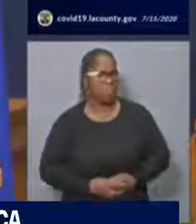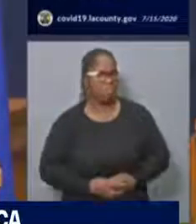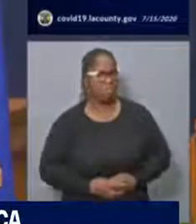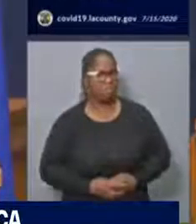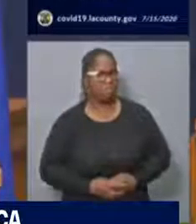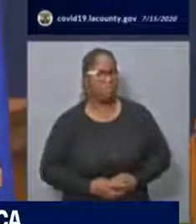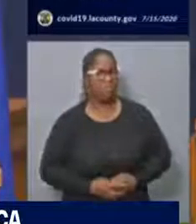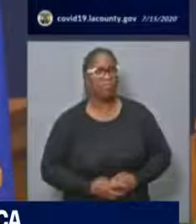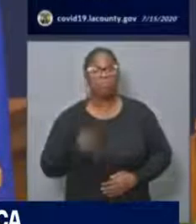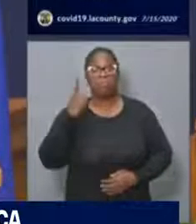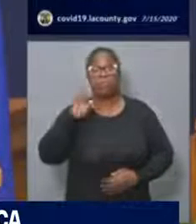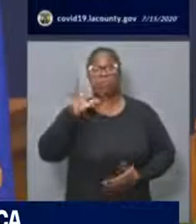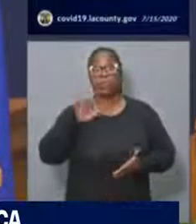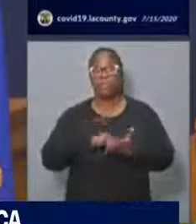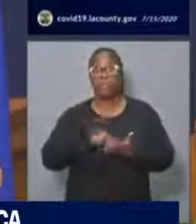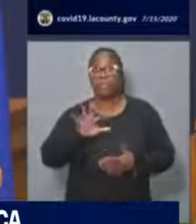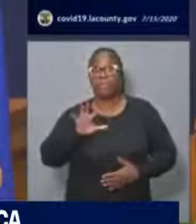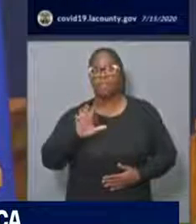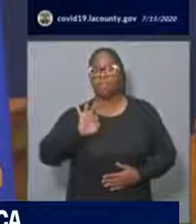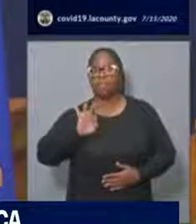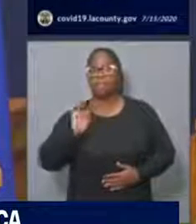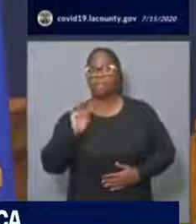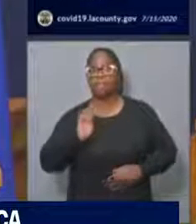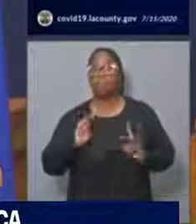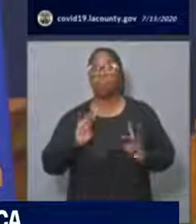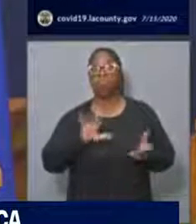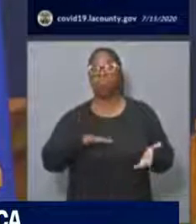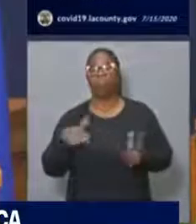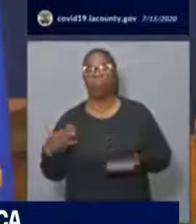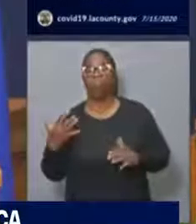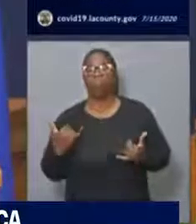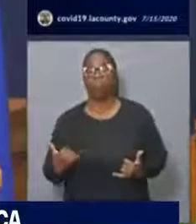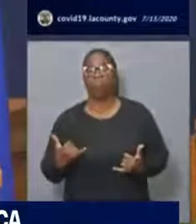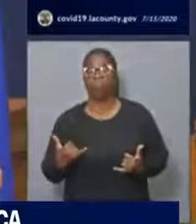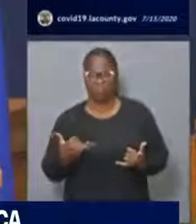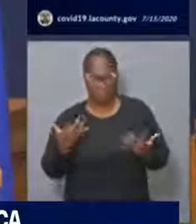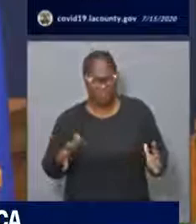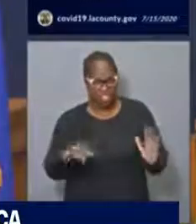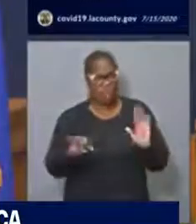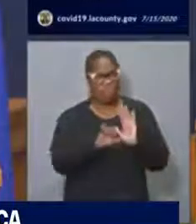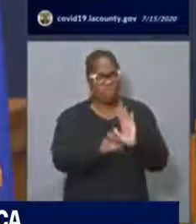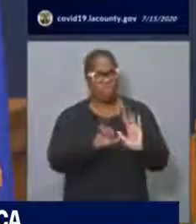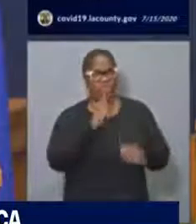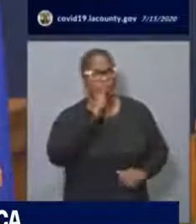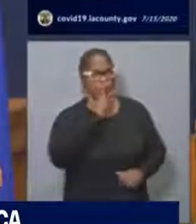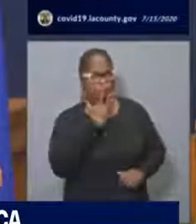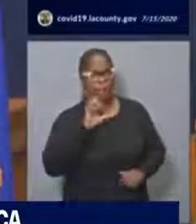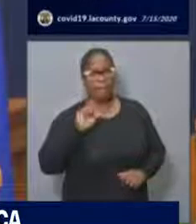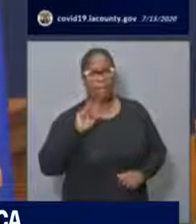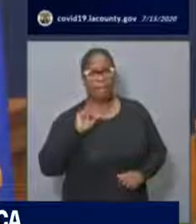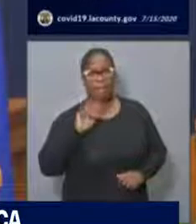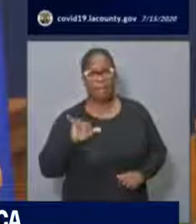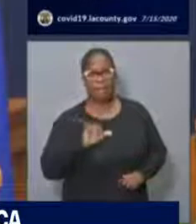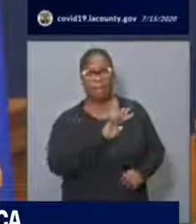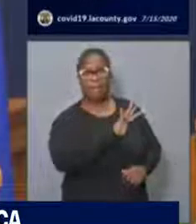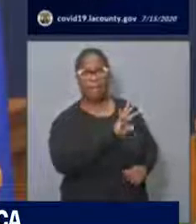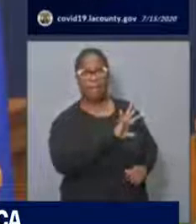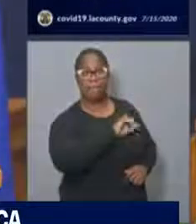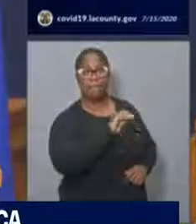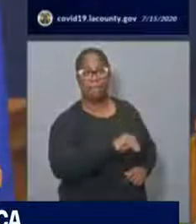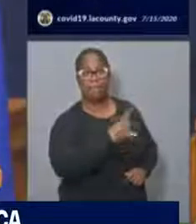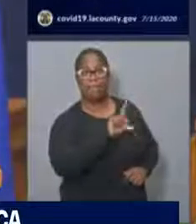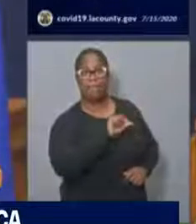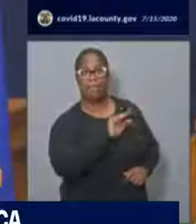the 3,598 people who passed away where ethnicity has been identified, 45% are